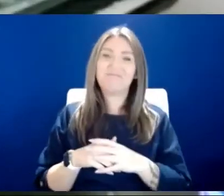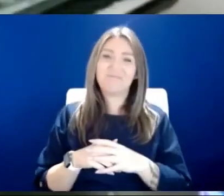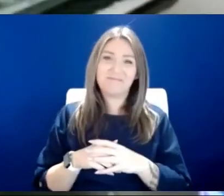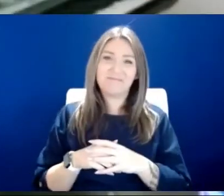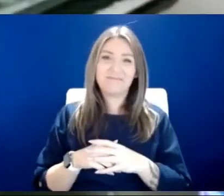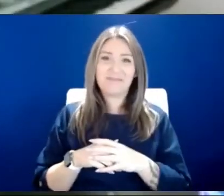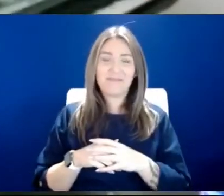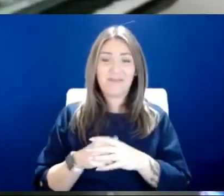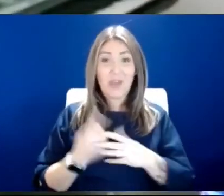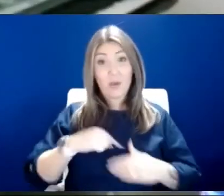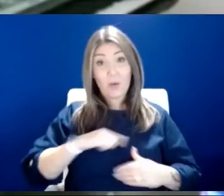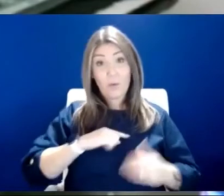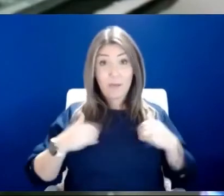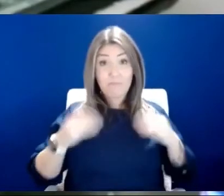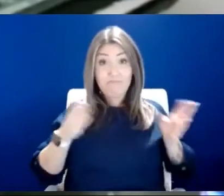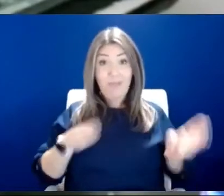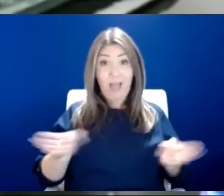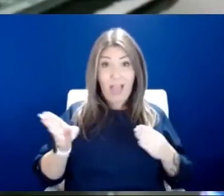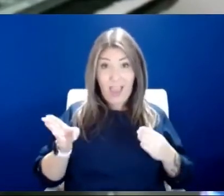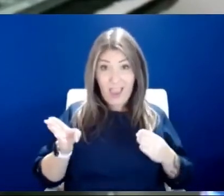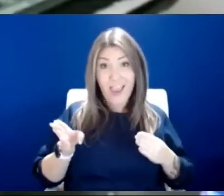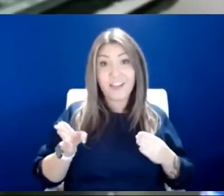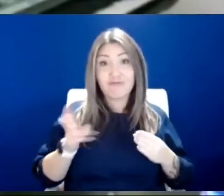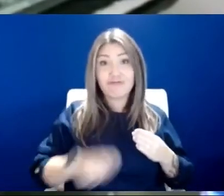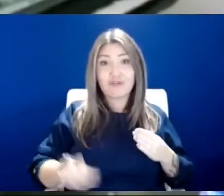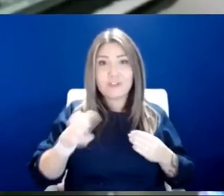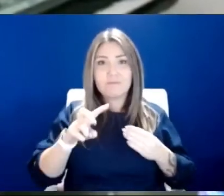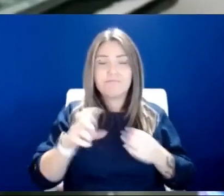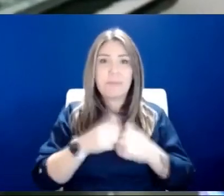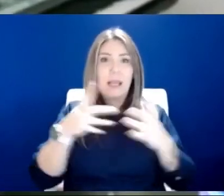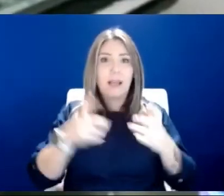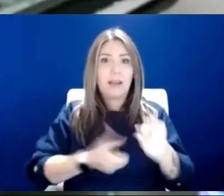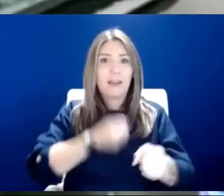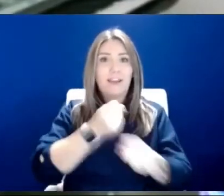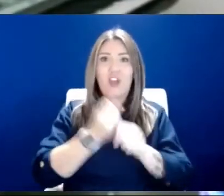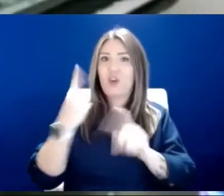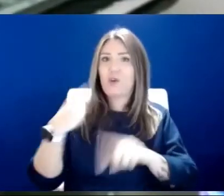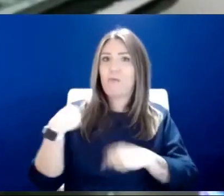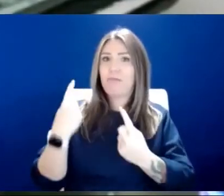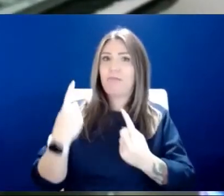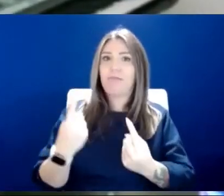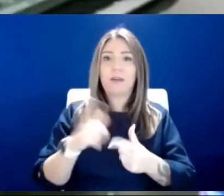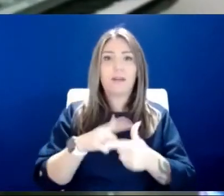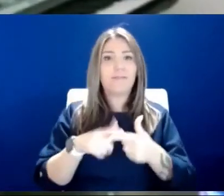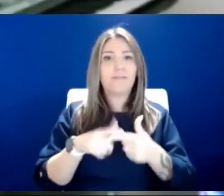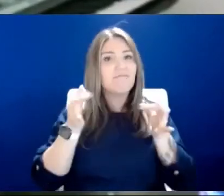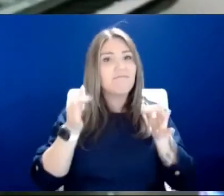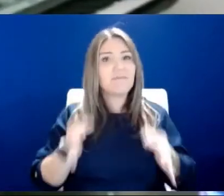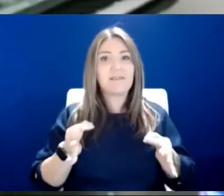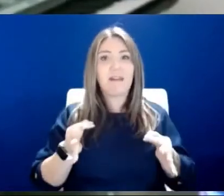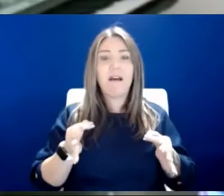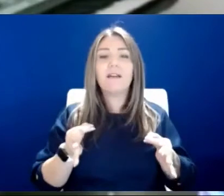We had planned this thing for years and years and years, and we decided that